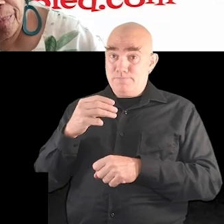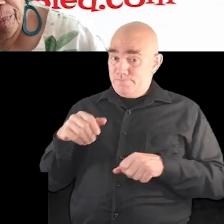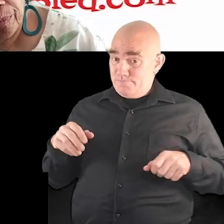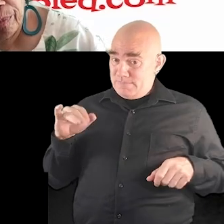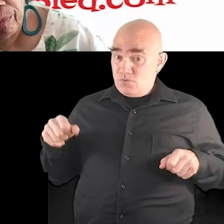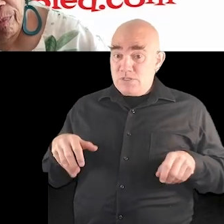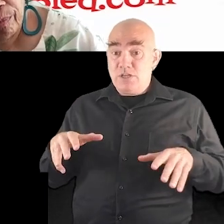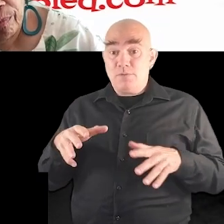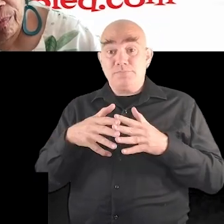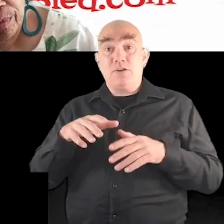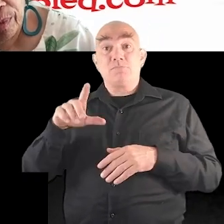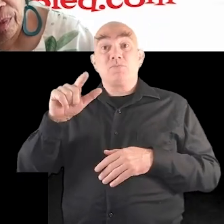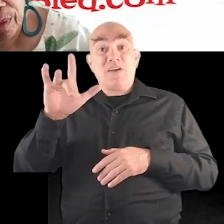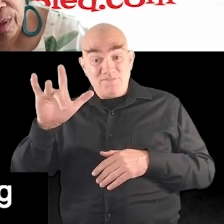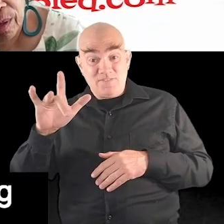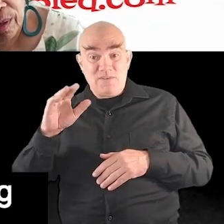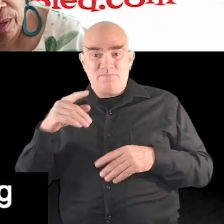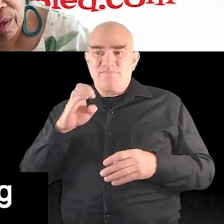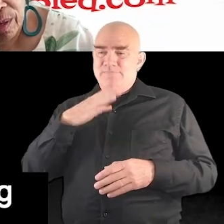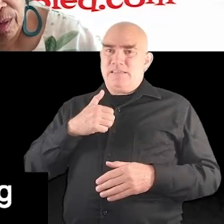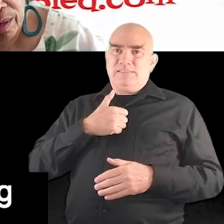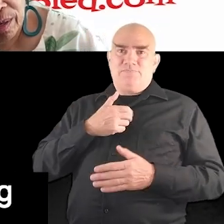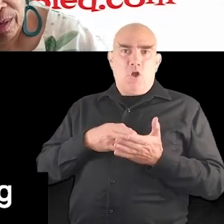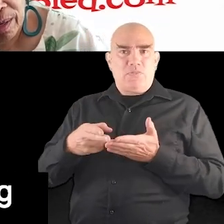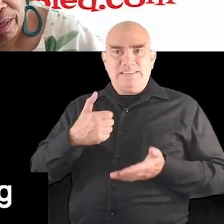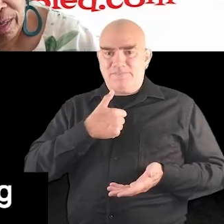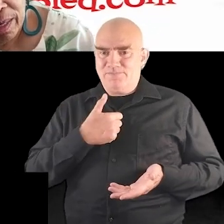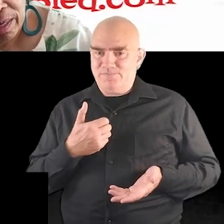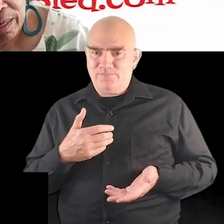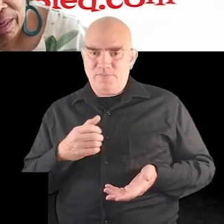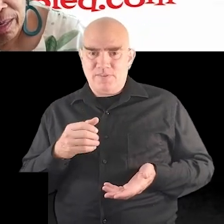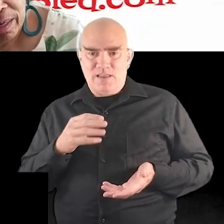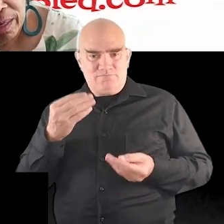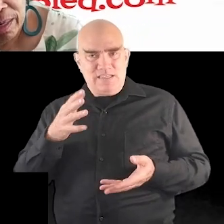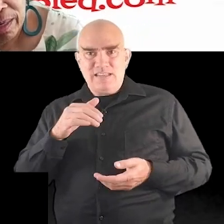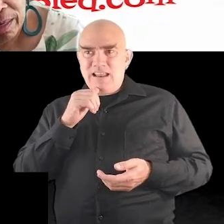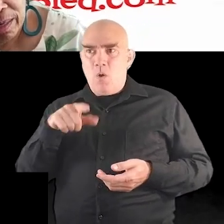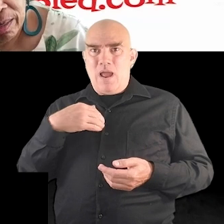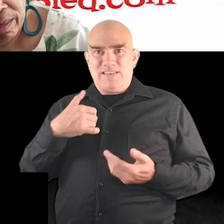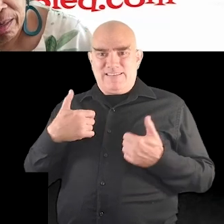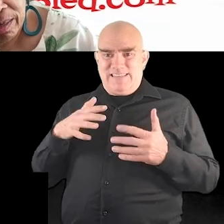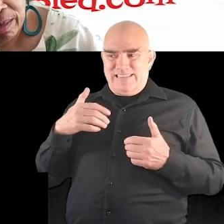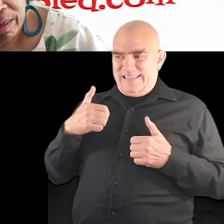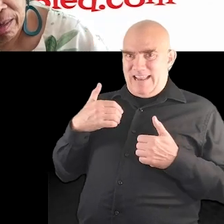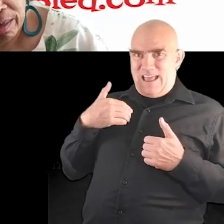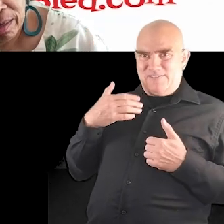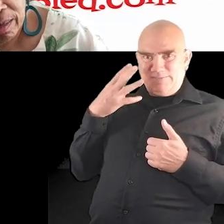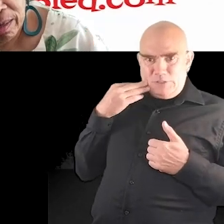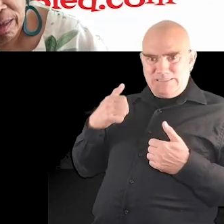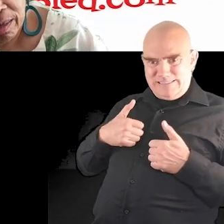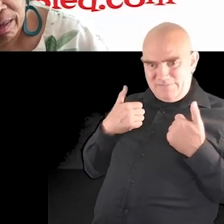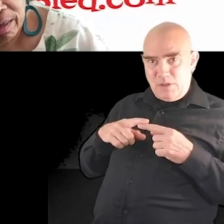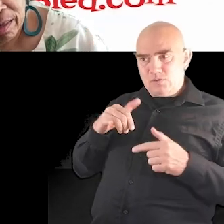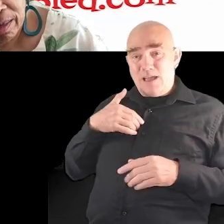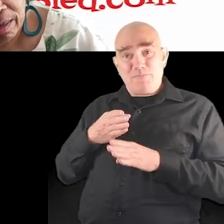win Miss Wheelchair America 2025 by being my authentic self, showing them that I not only have this lived experience, but